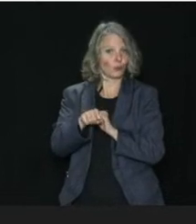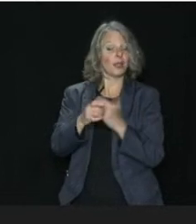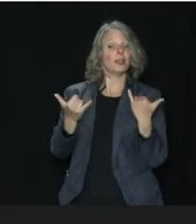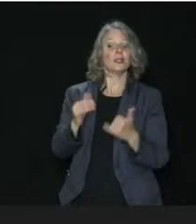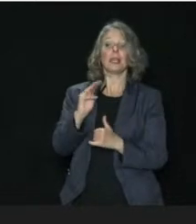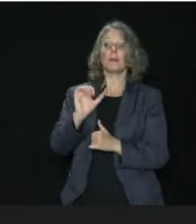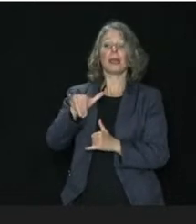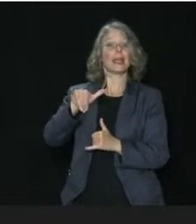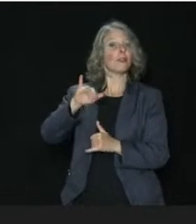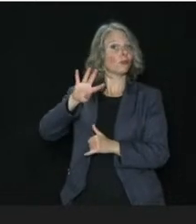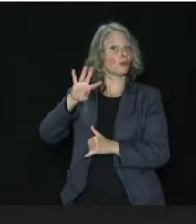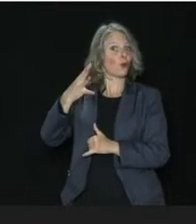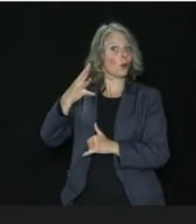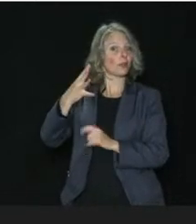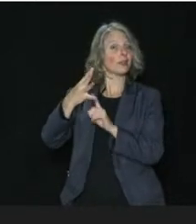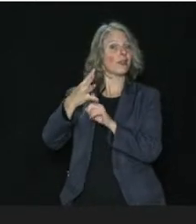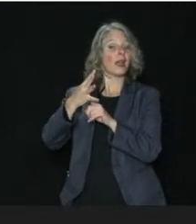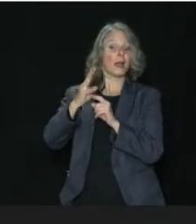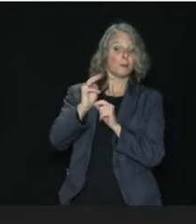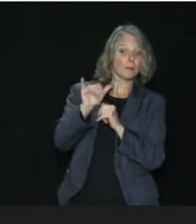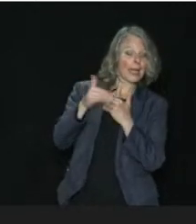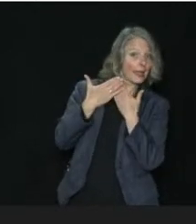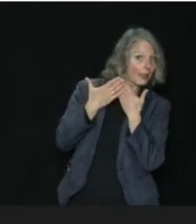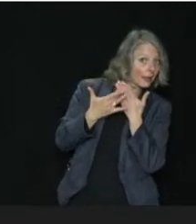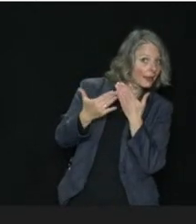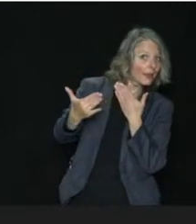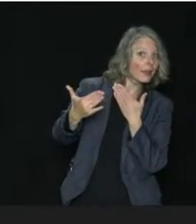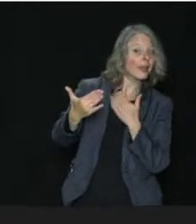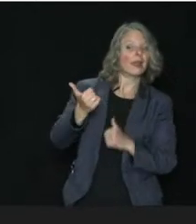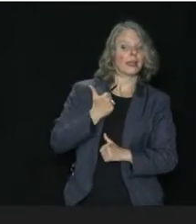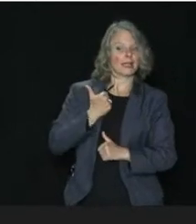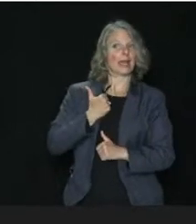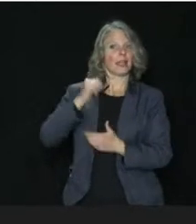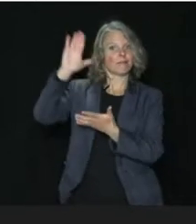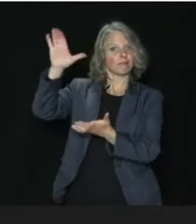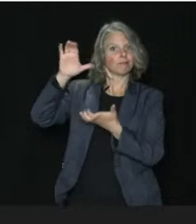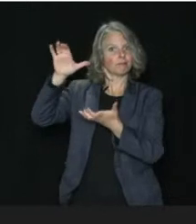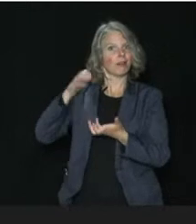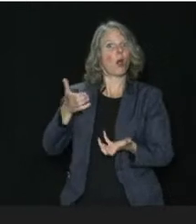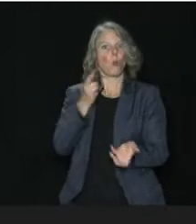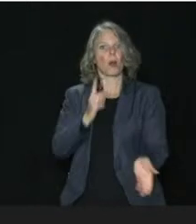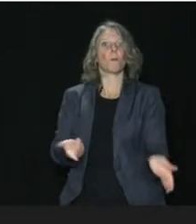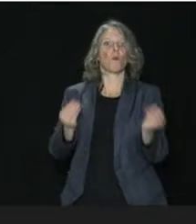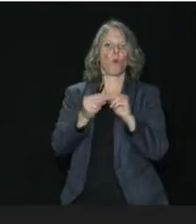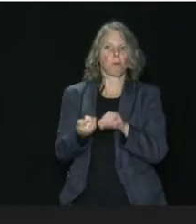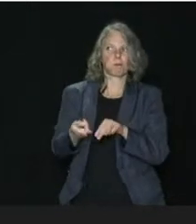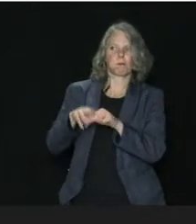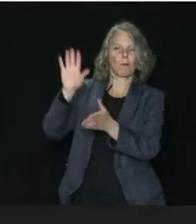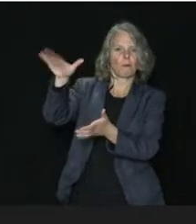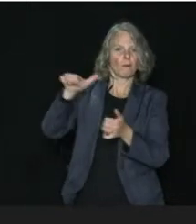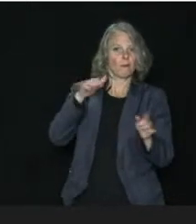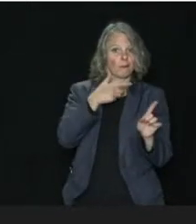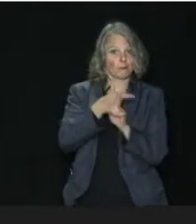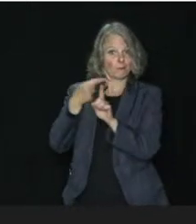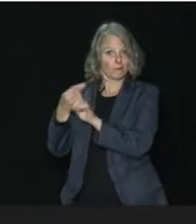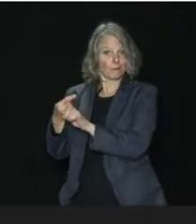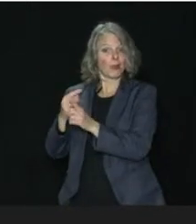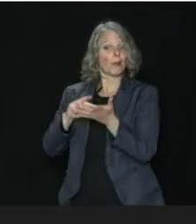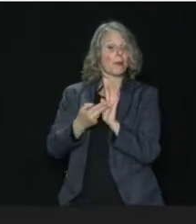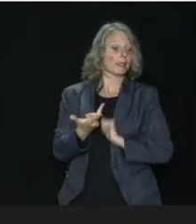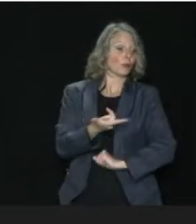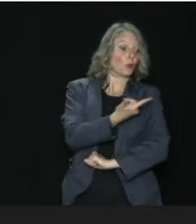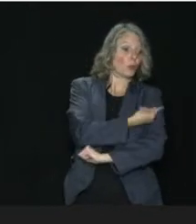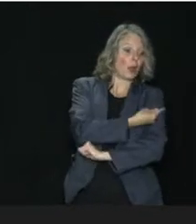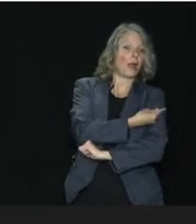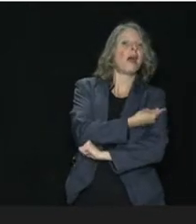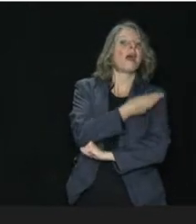This is May the 4th, and during the month of May, Canada's vaccine supplies are expanding. So May the 4th of immunity be with